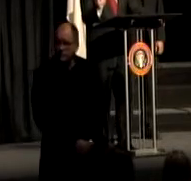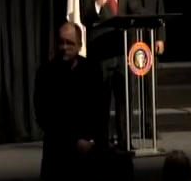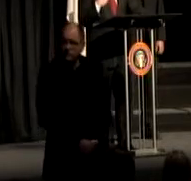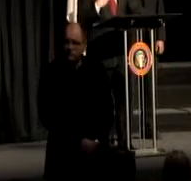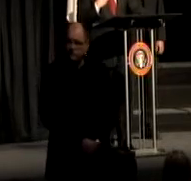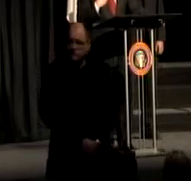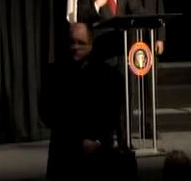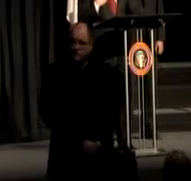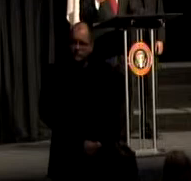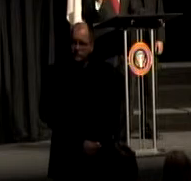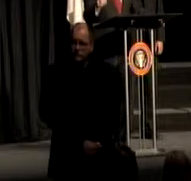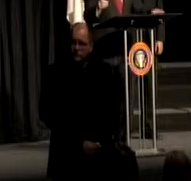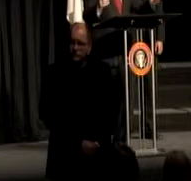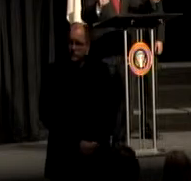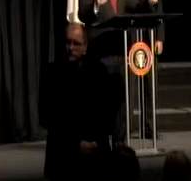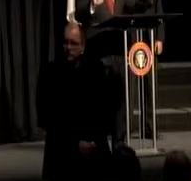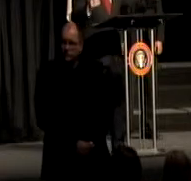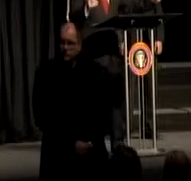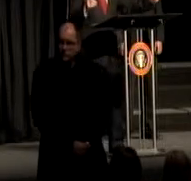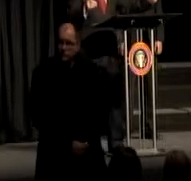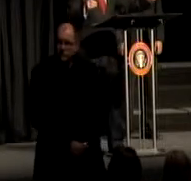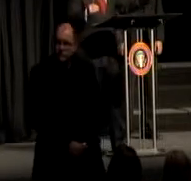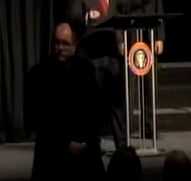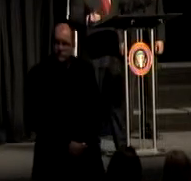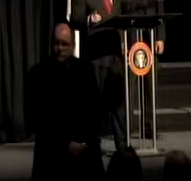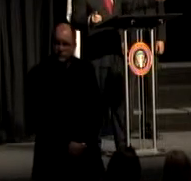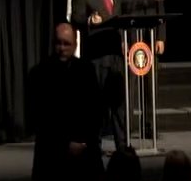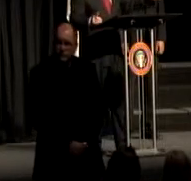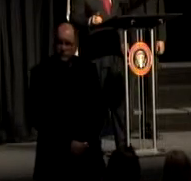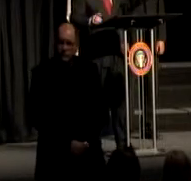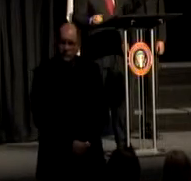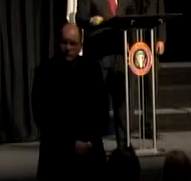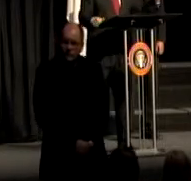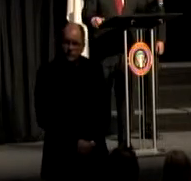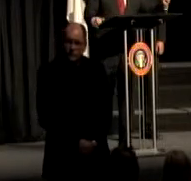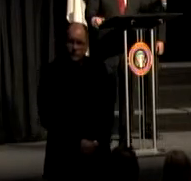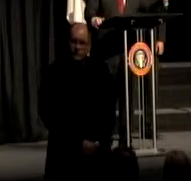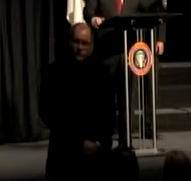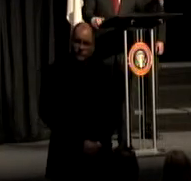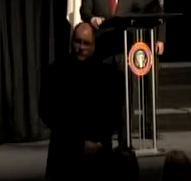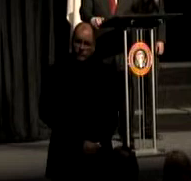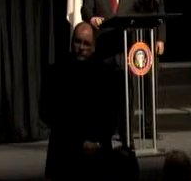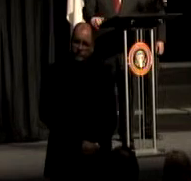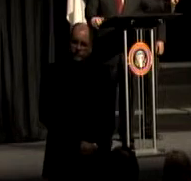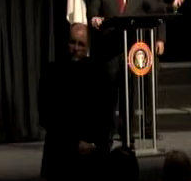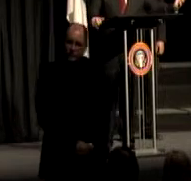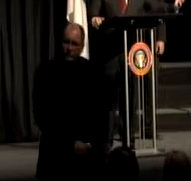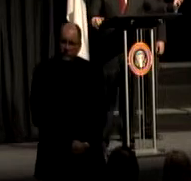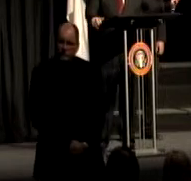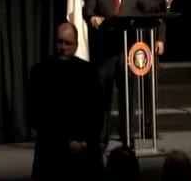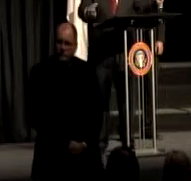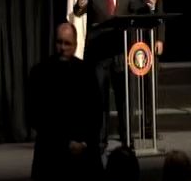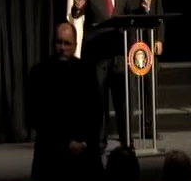Spirit in our life what makes us uniquely different than a non-believer is they do not have the Holy Spirit within our